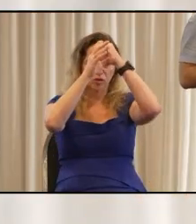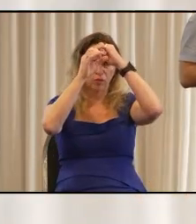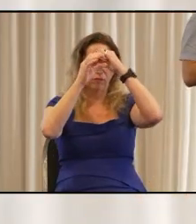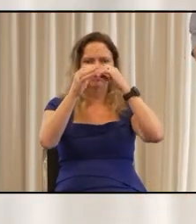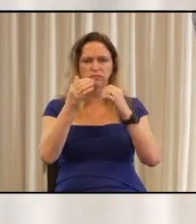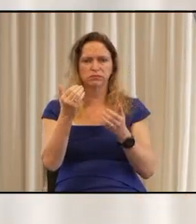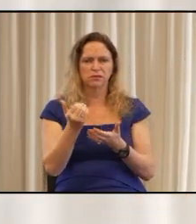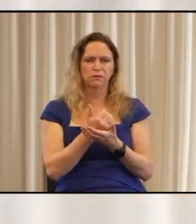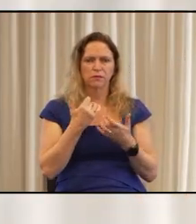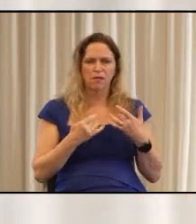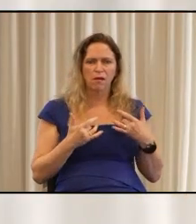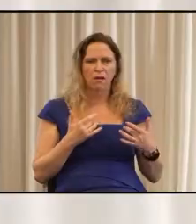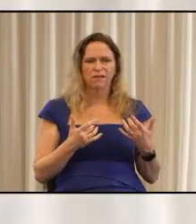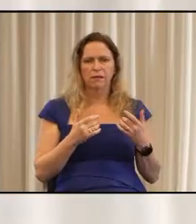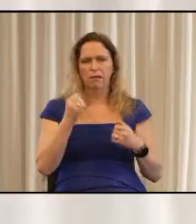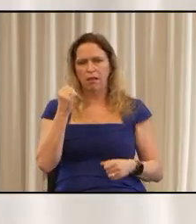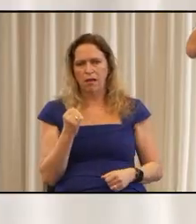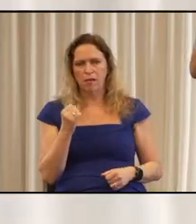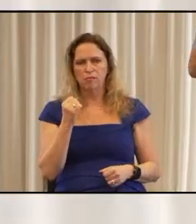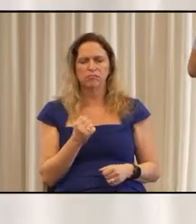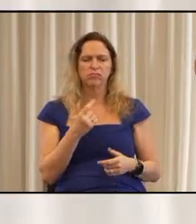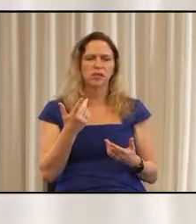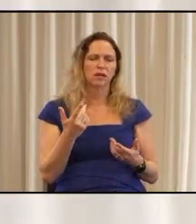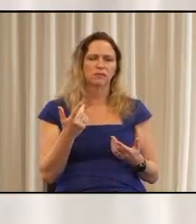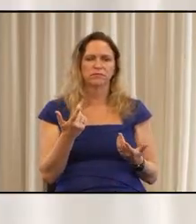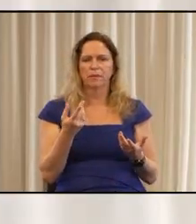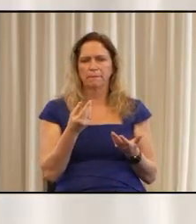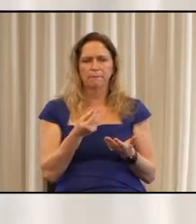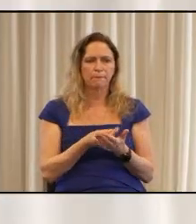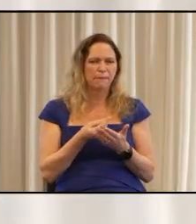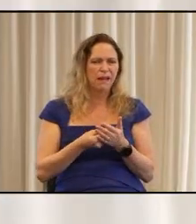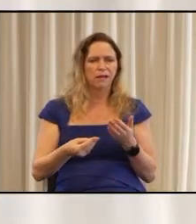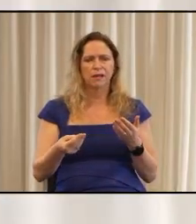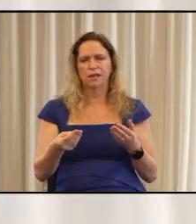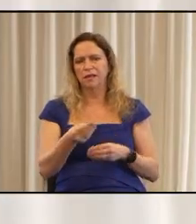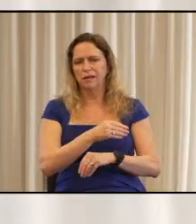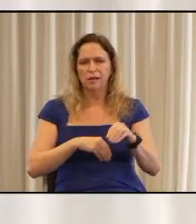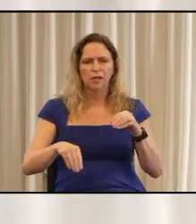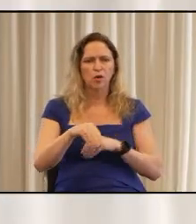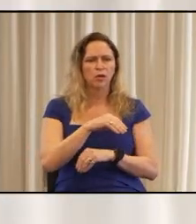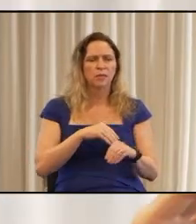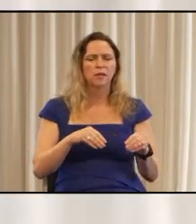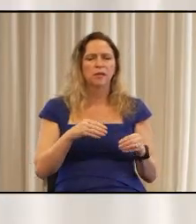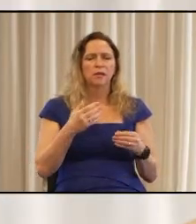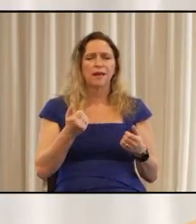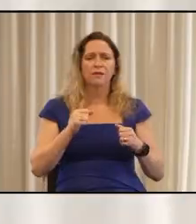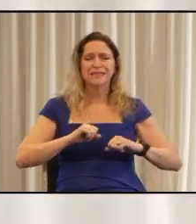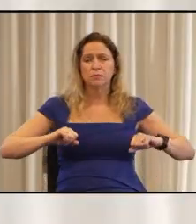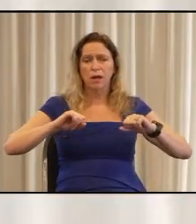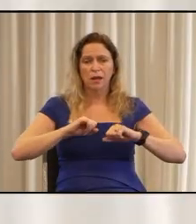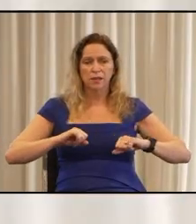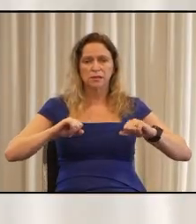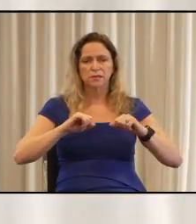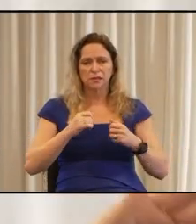got across the road this local economy that's here. There's really not only this physical space in how that's